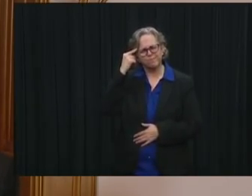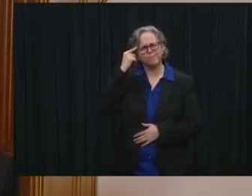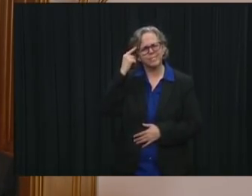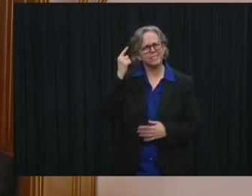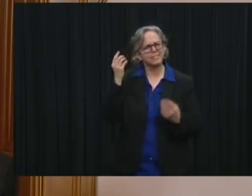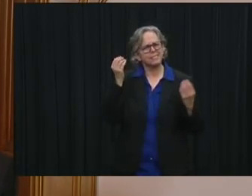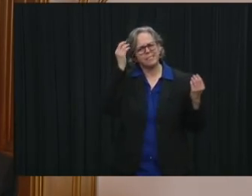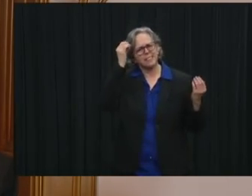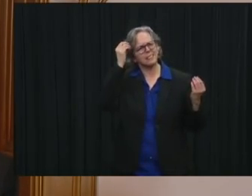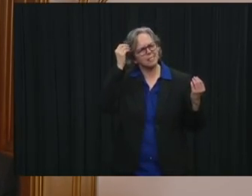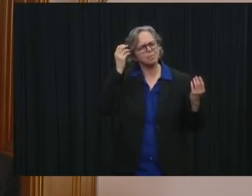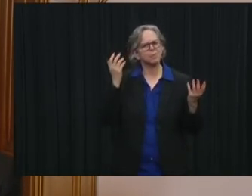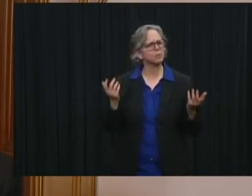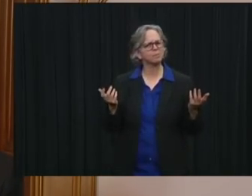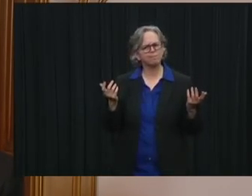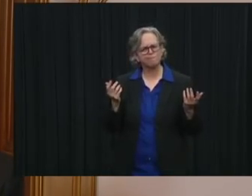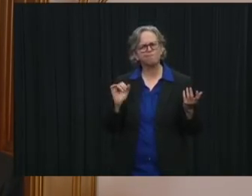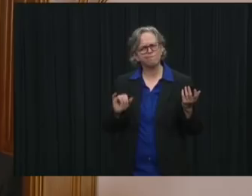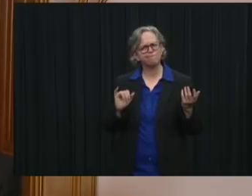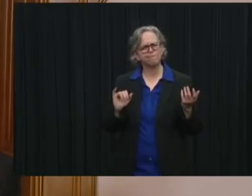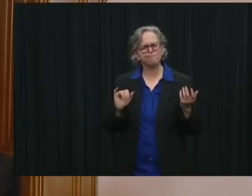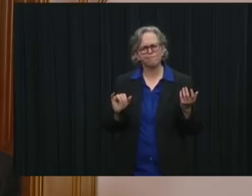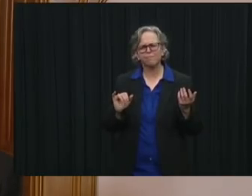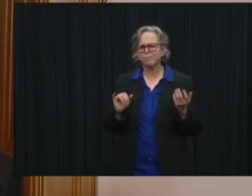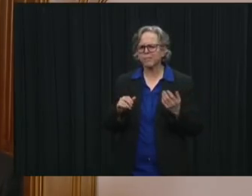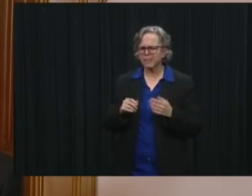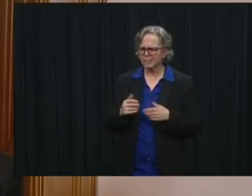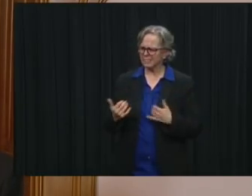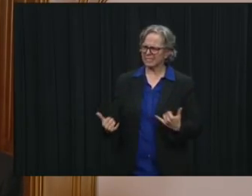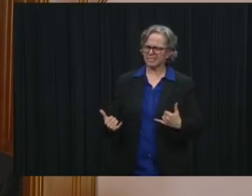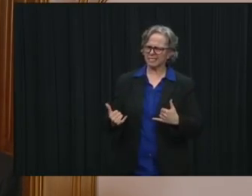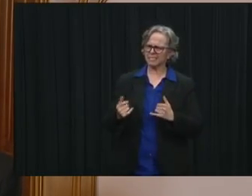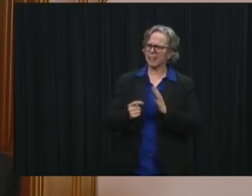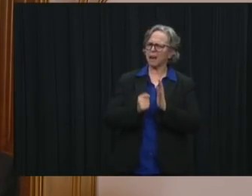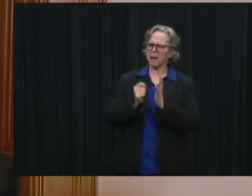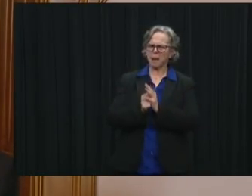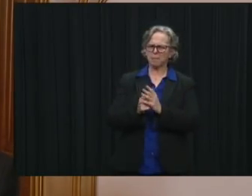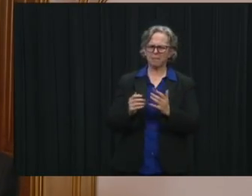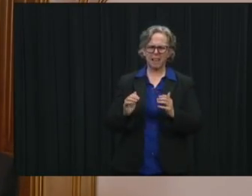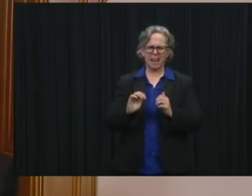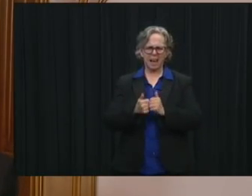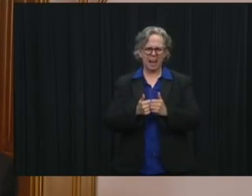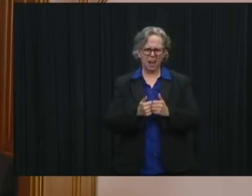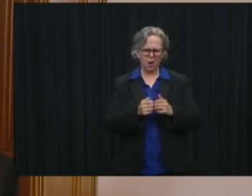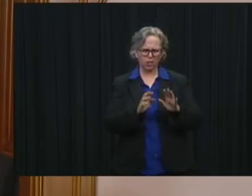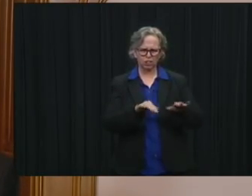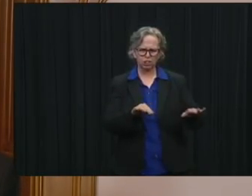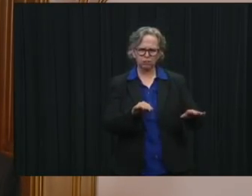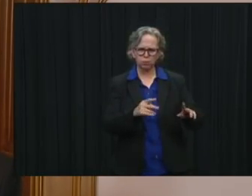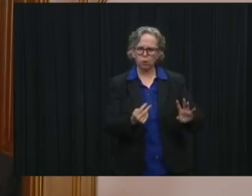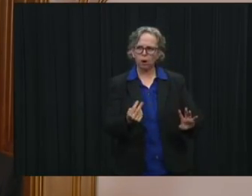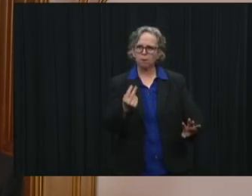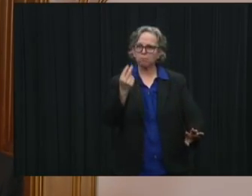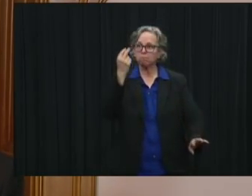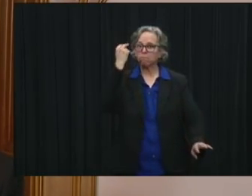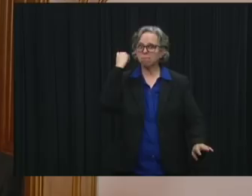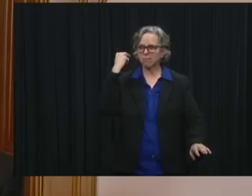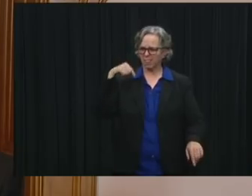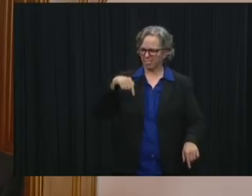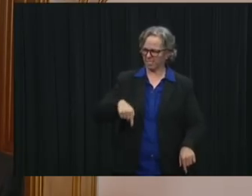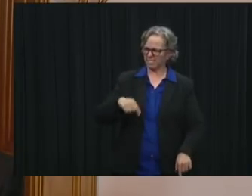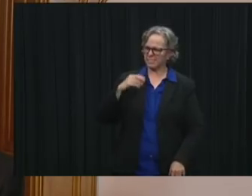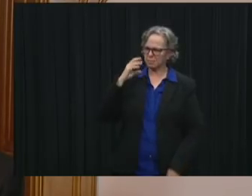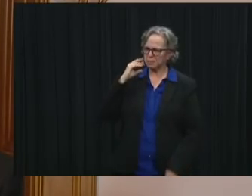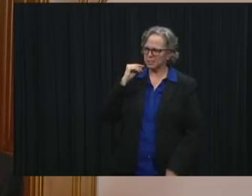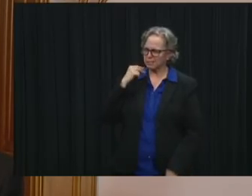is the memories we're making for our kids. How is this going to be remembered? The virus how's